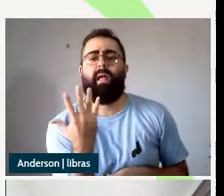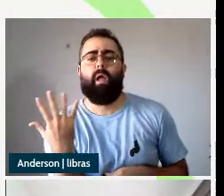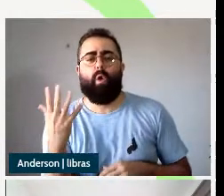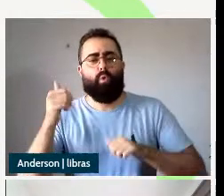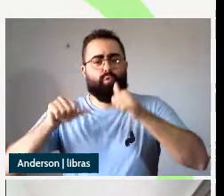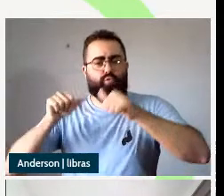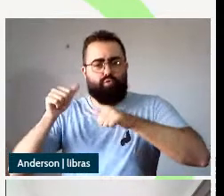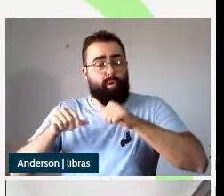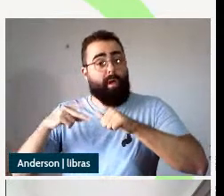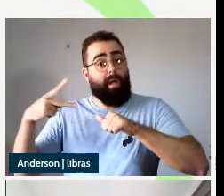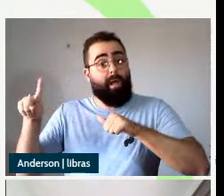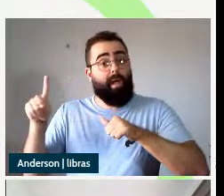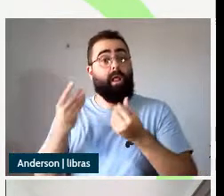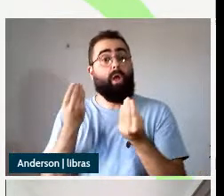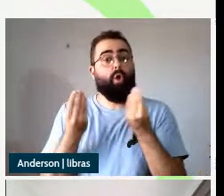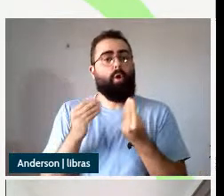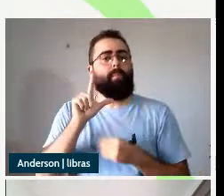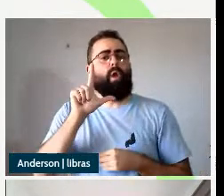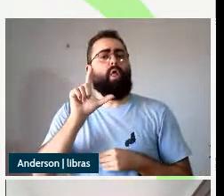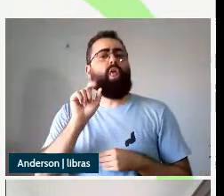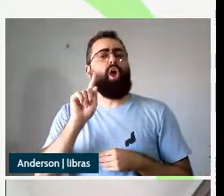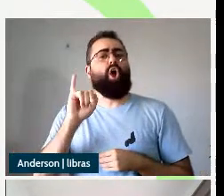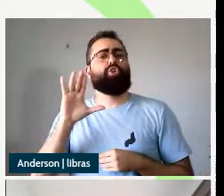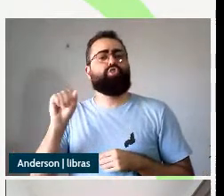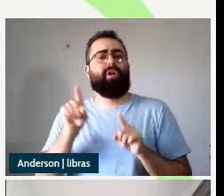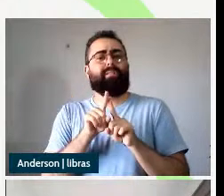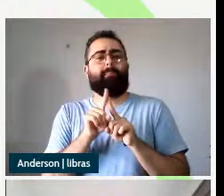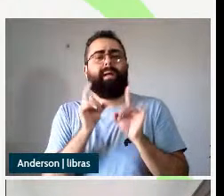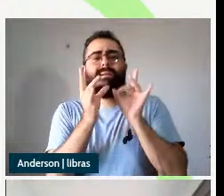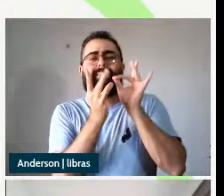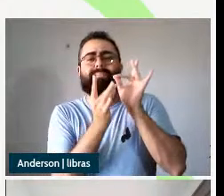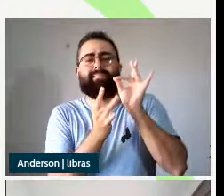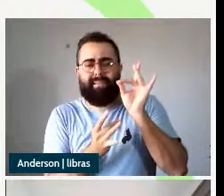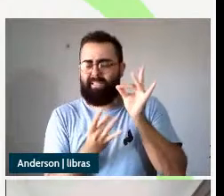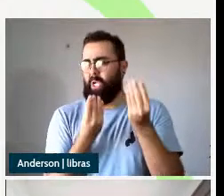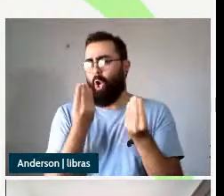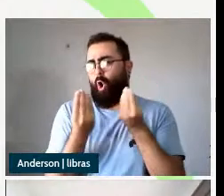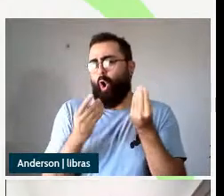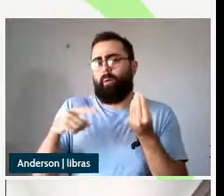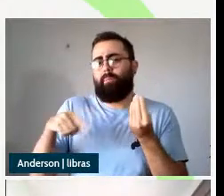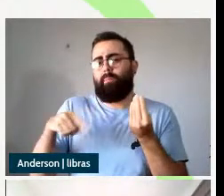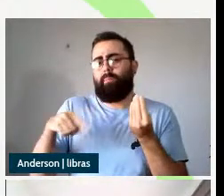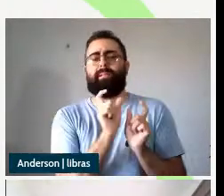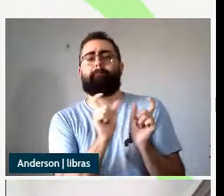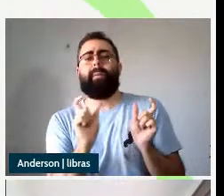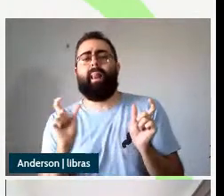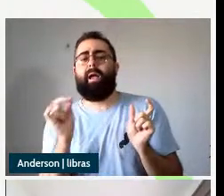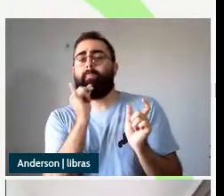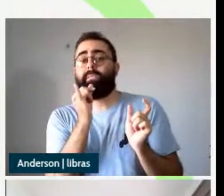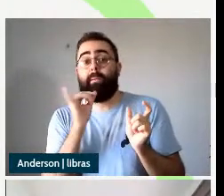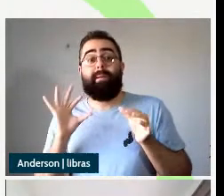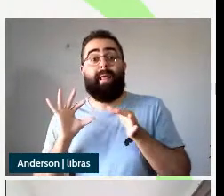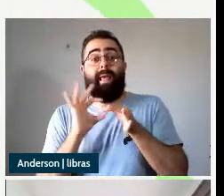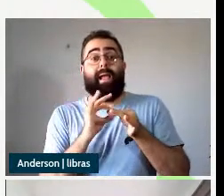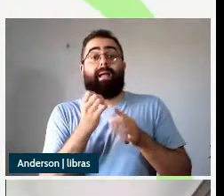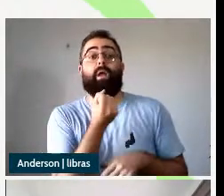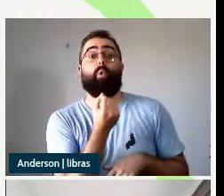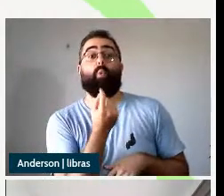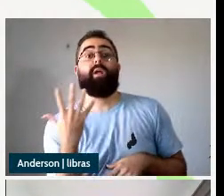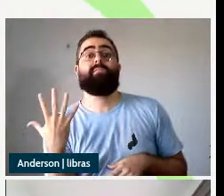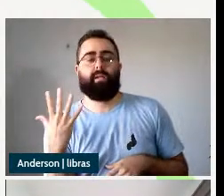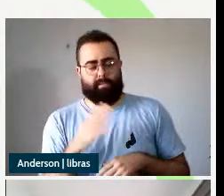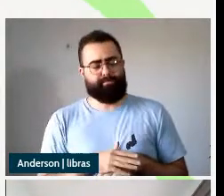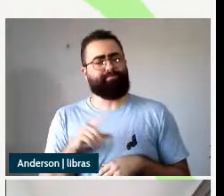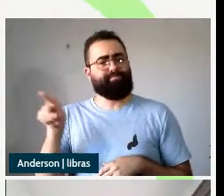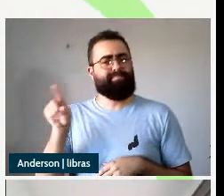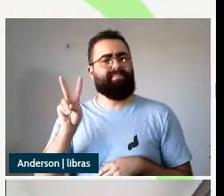he called the logically relevant features involved in the vernacular use of the particles of quantification. He tried to show that